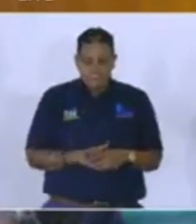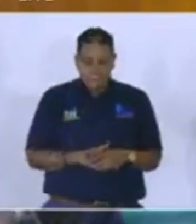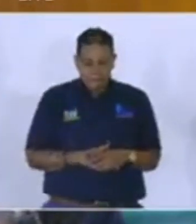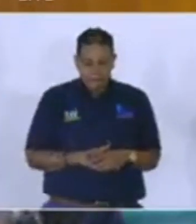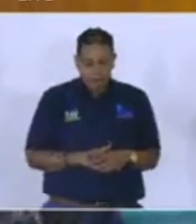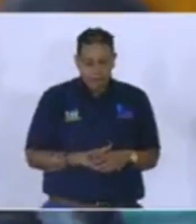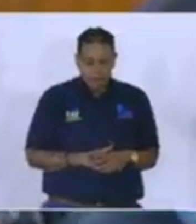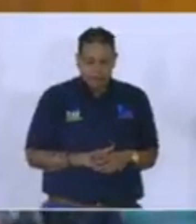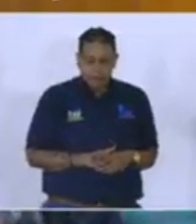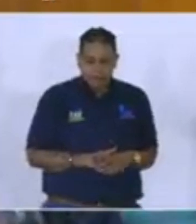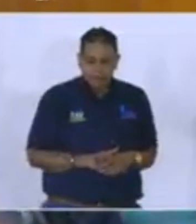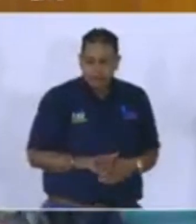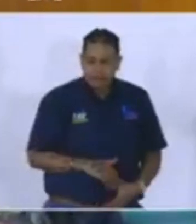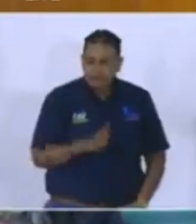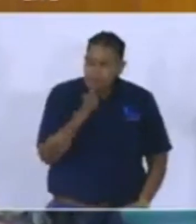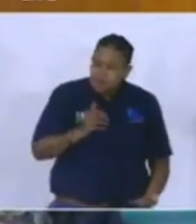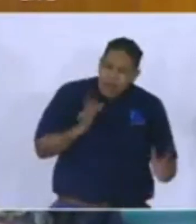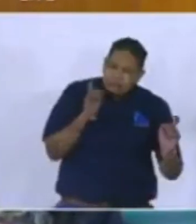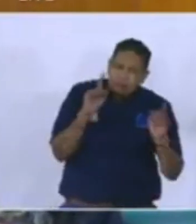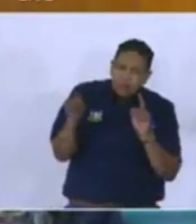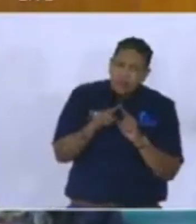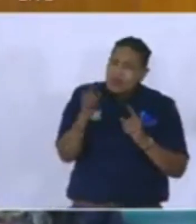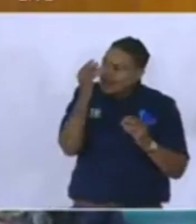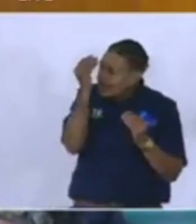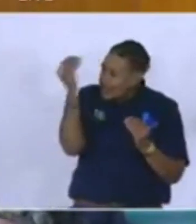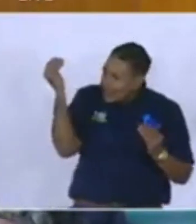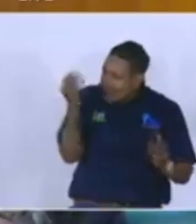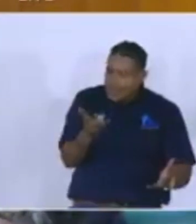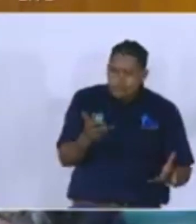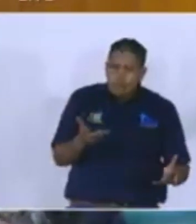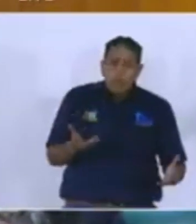So, Madam Speaker, when the information